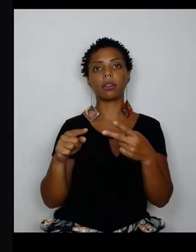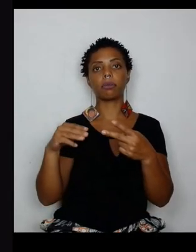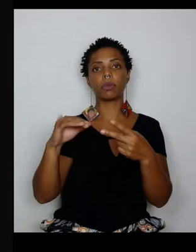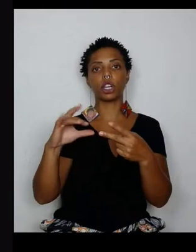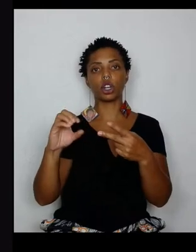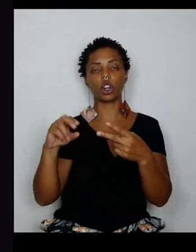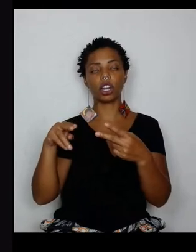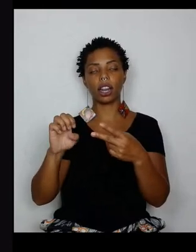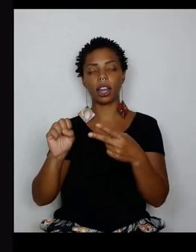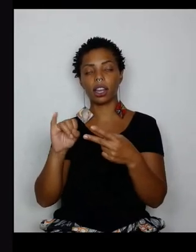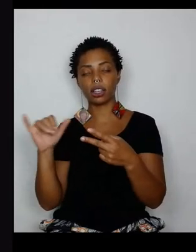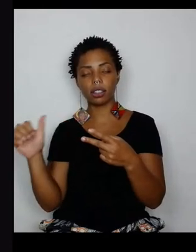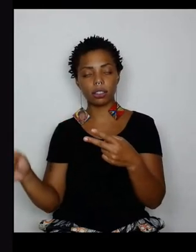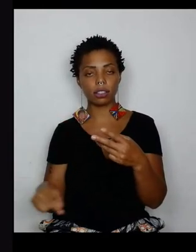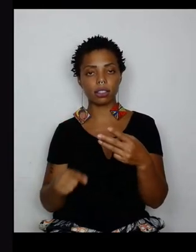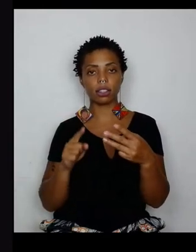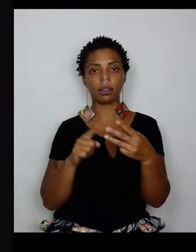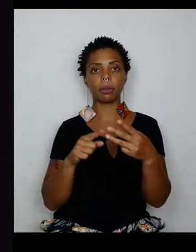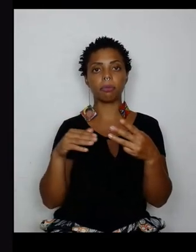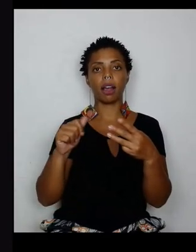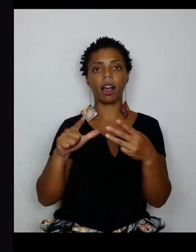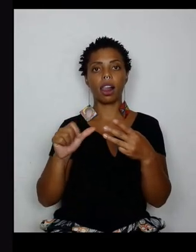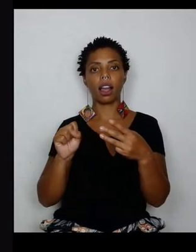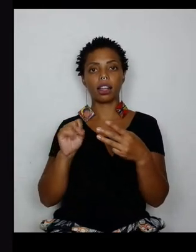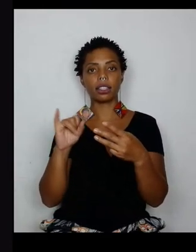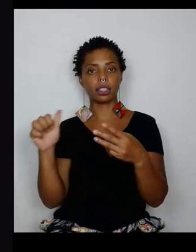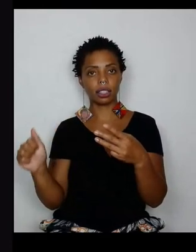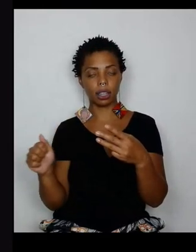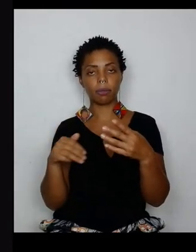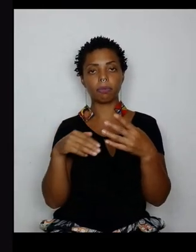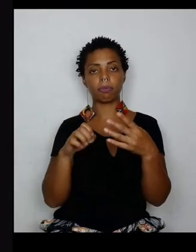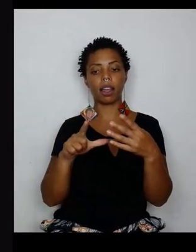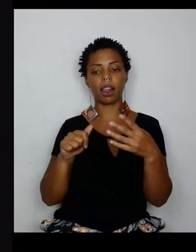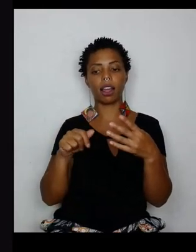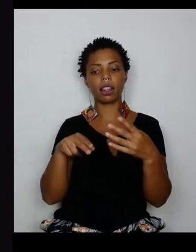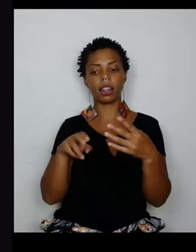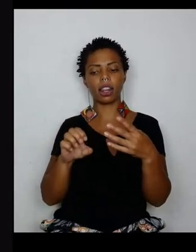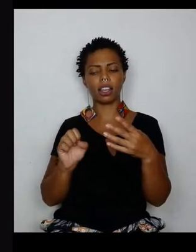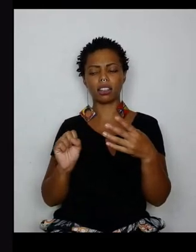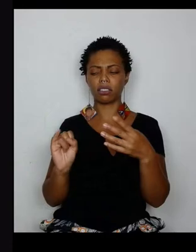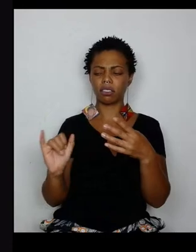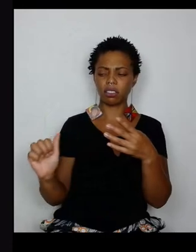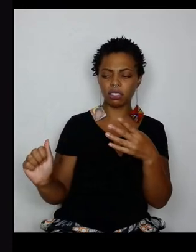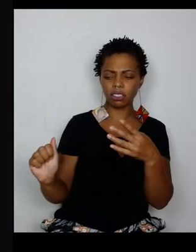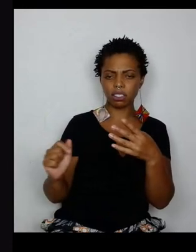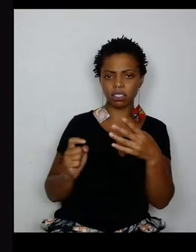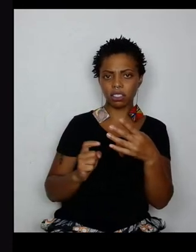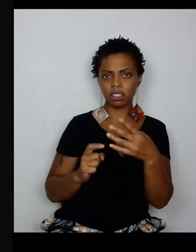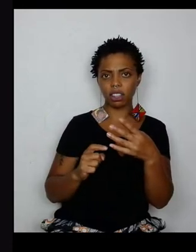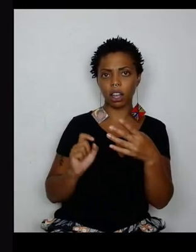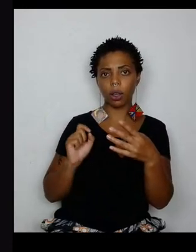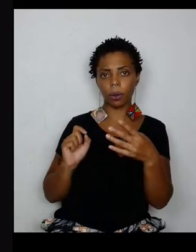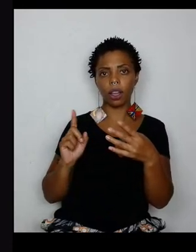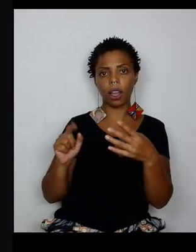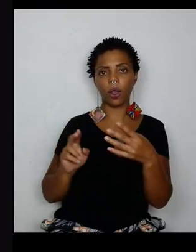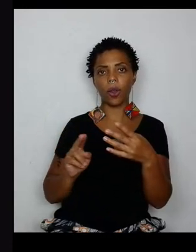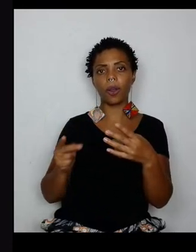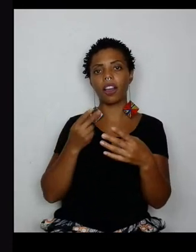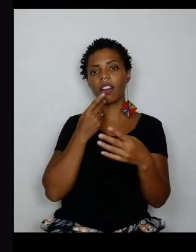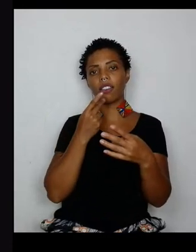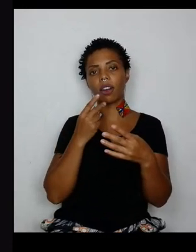melanesian the latter of which was his name for the quote black uh